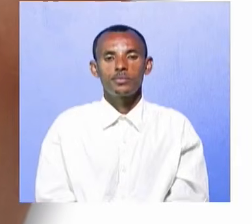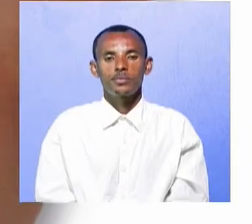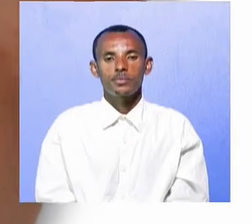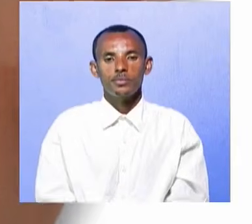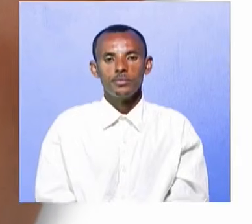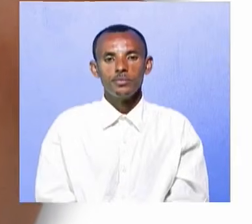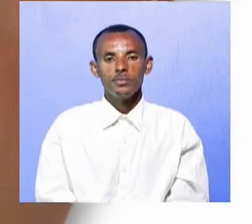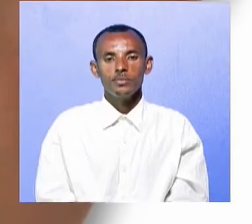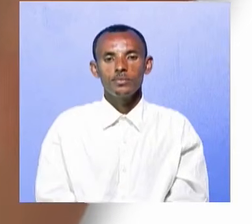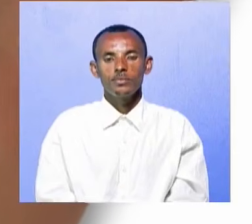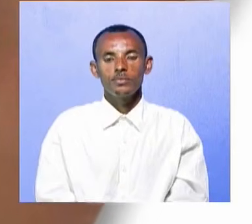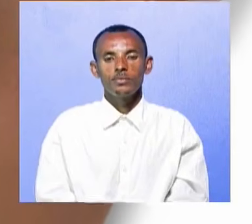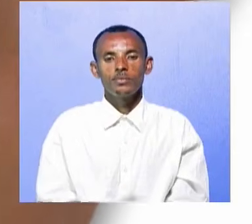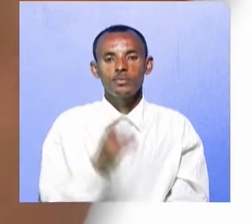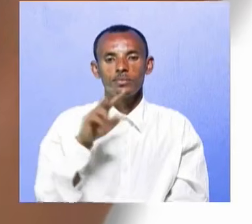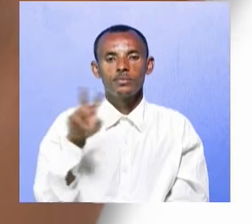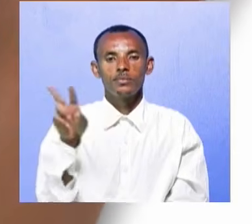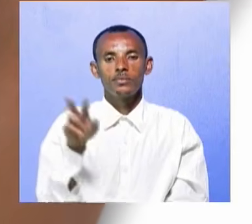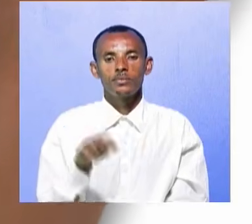In the figure